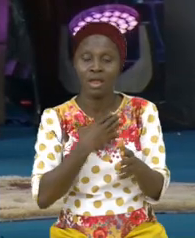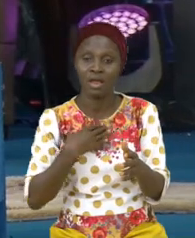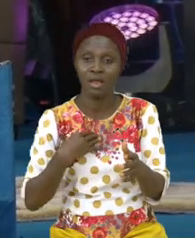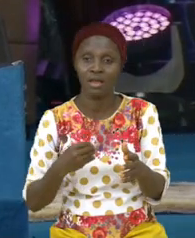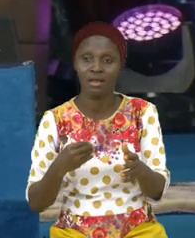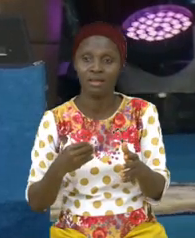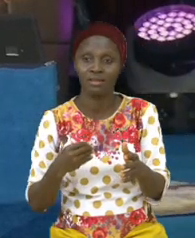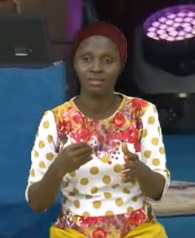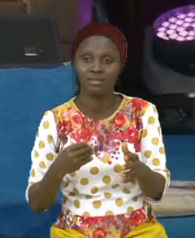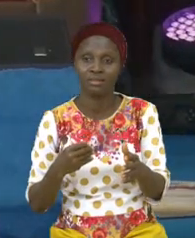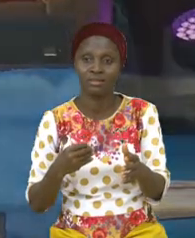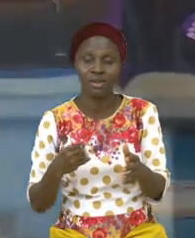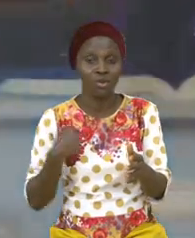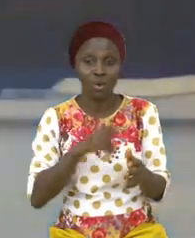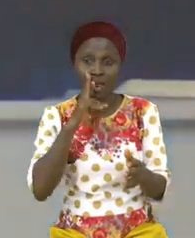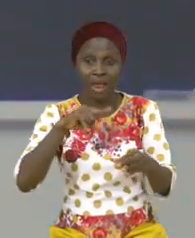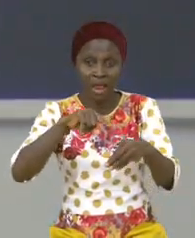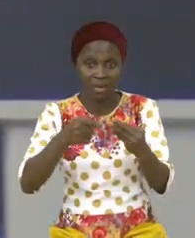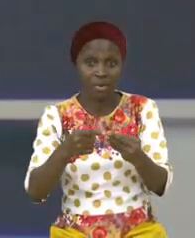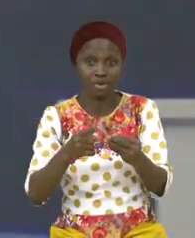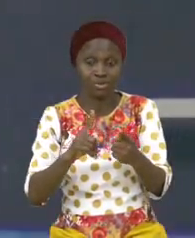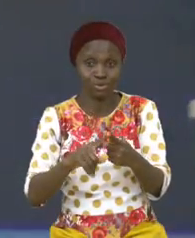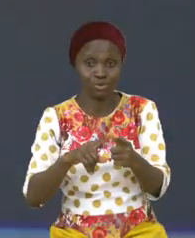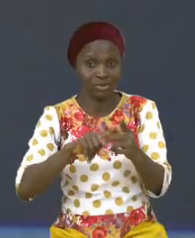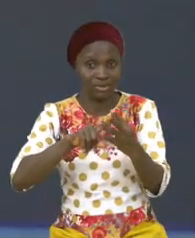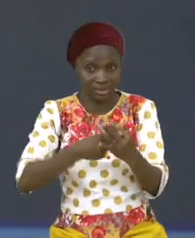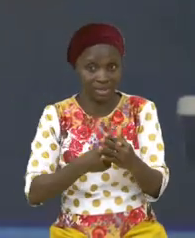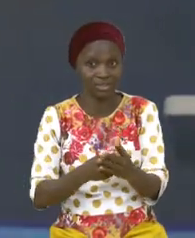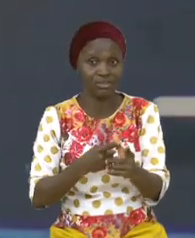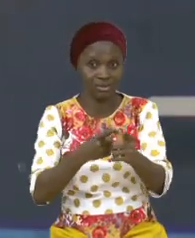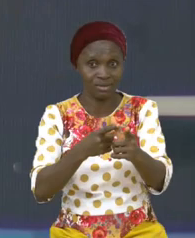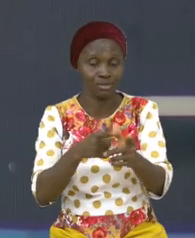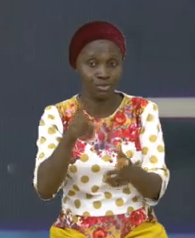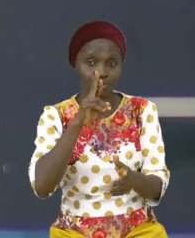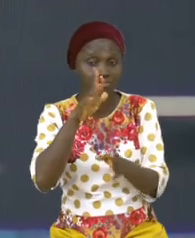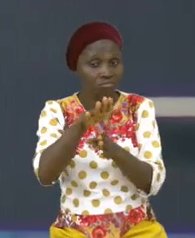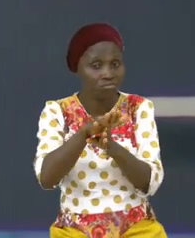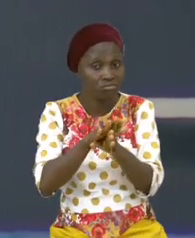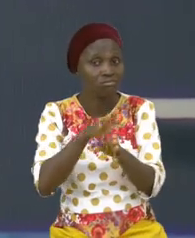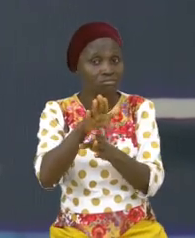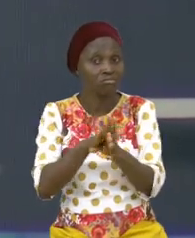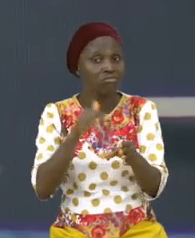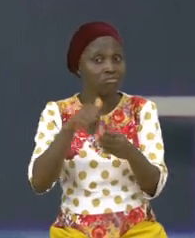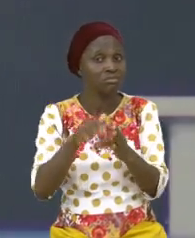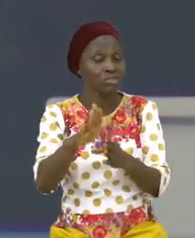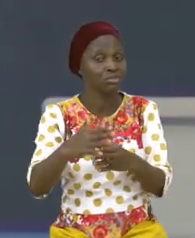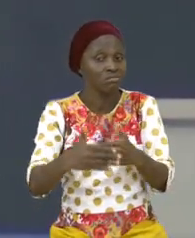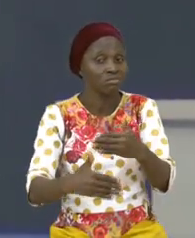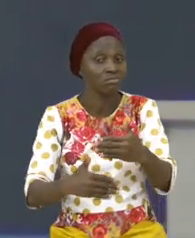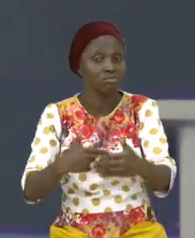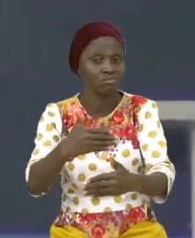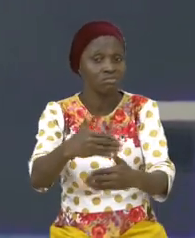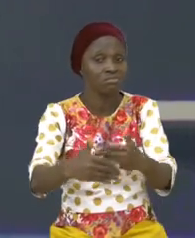Why bouch to start running? You are being slow in your progress. You have been